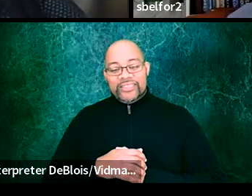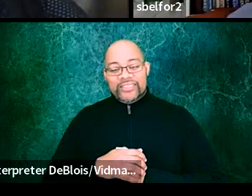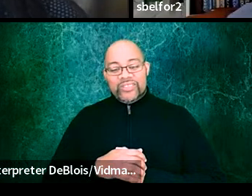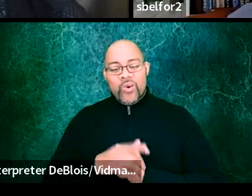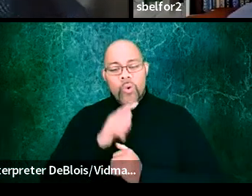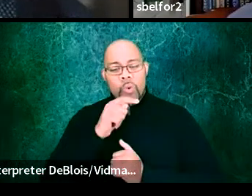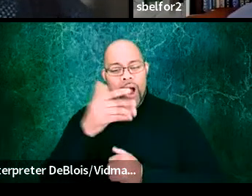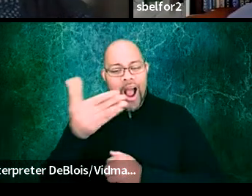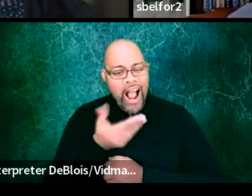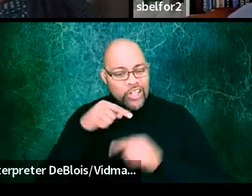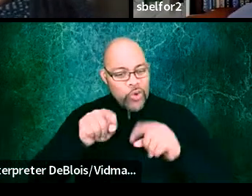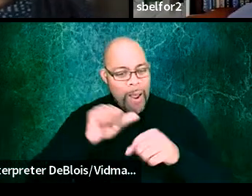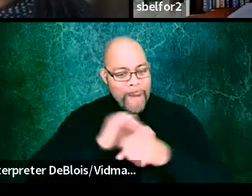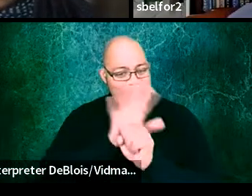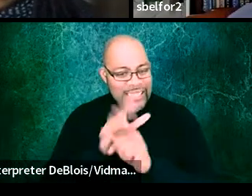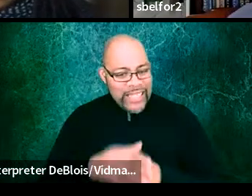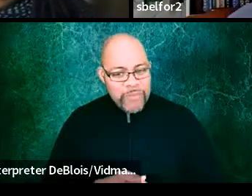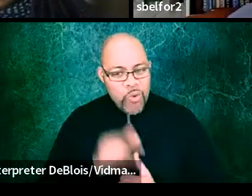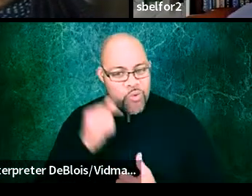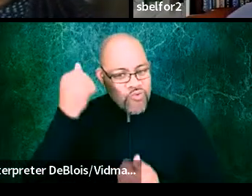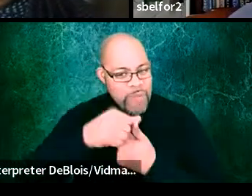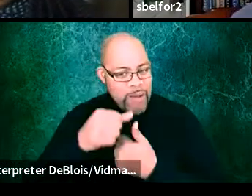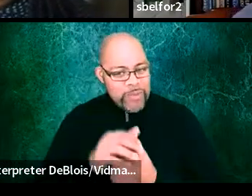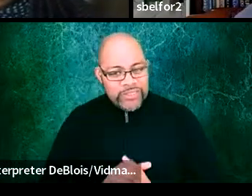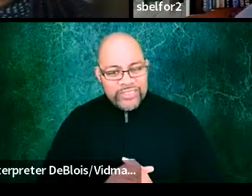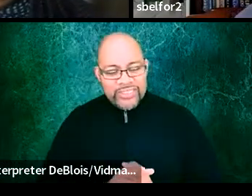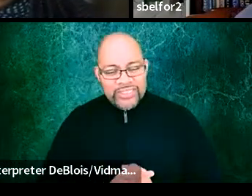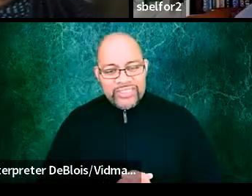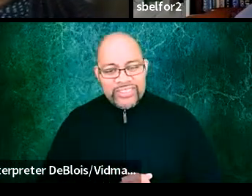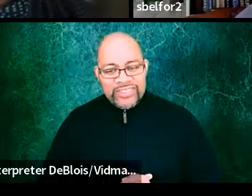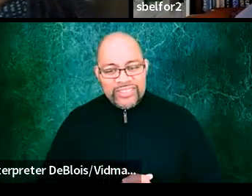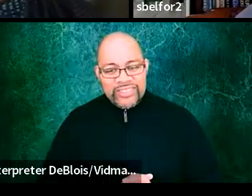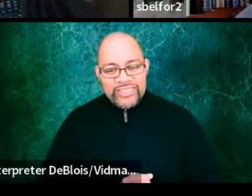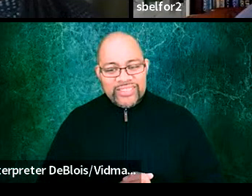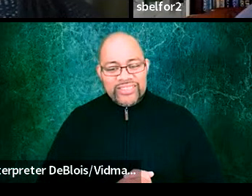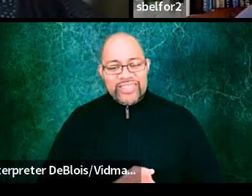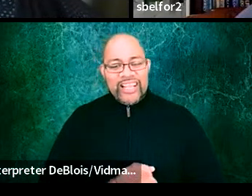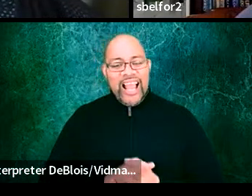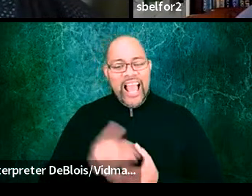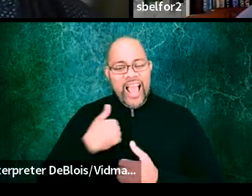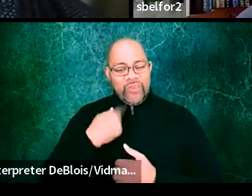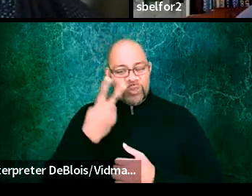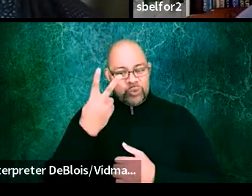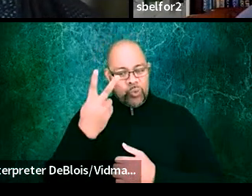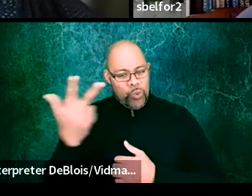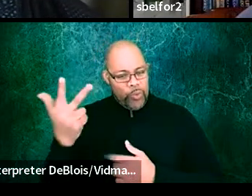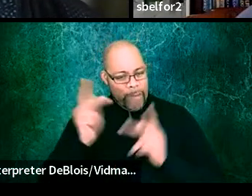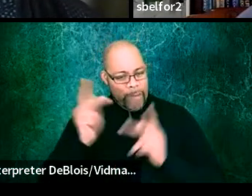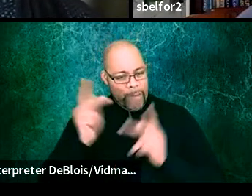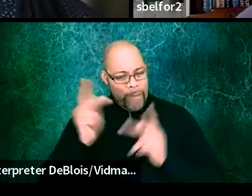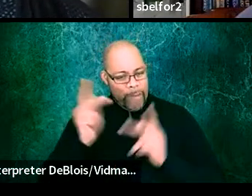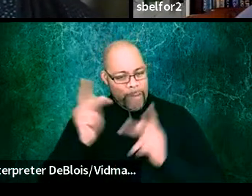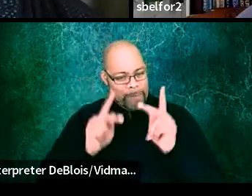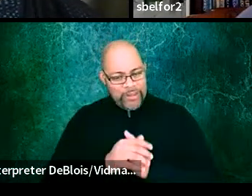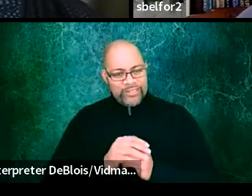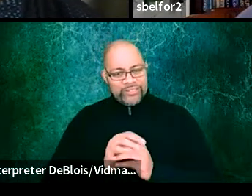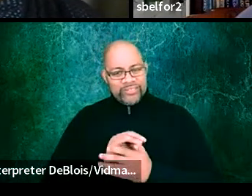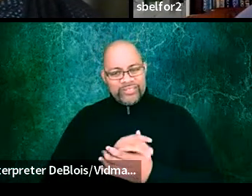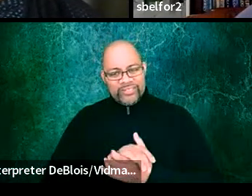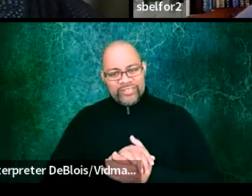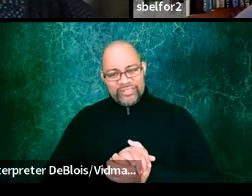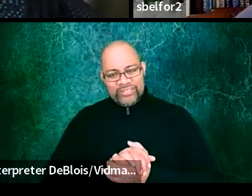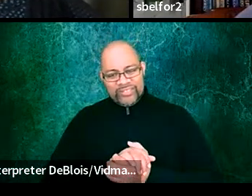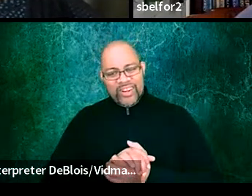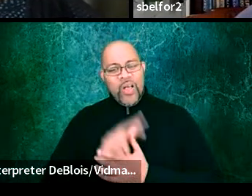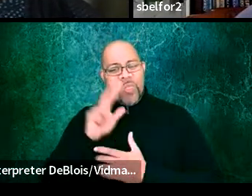Who got hired during the pandemic? Who remembers? There were, was it 2 or 3 people?